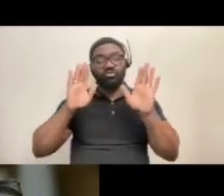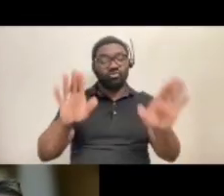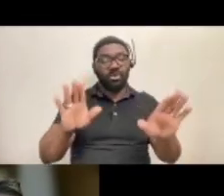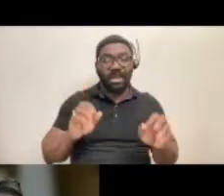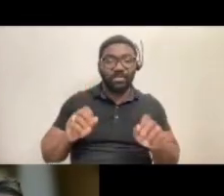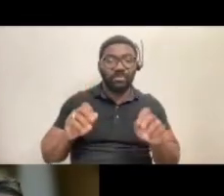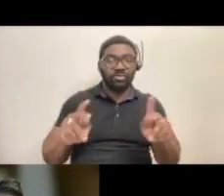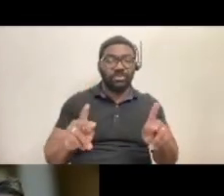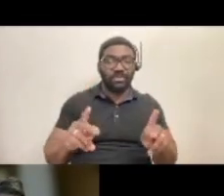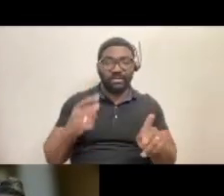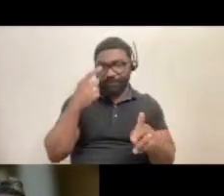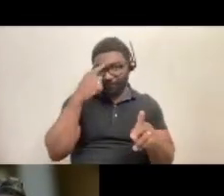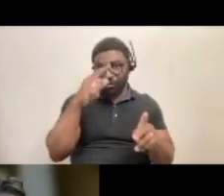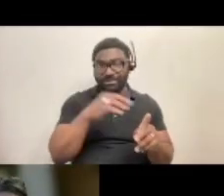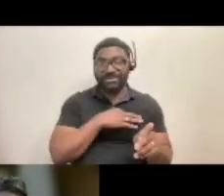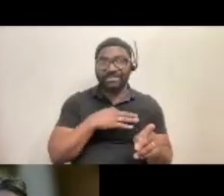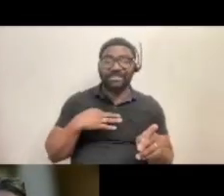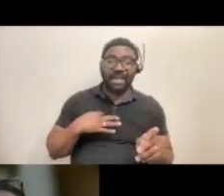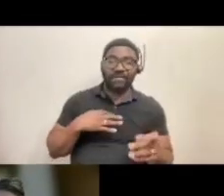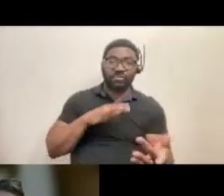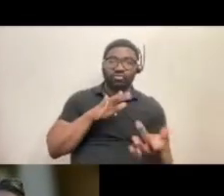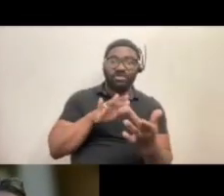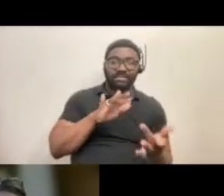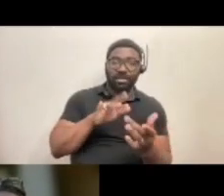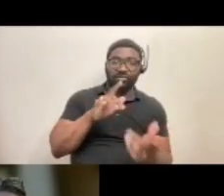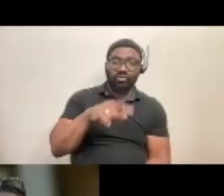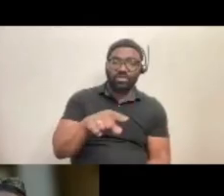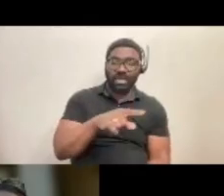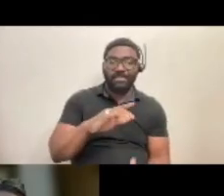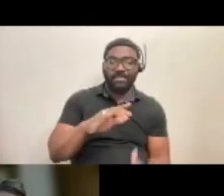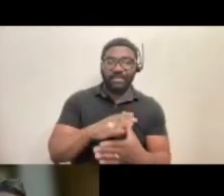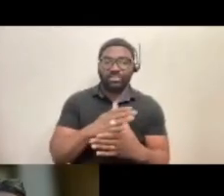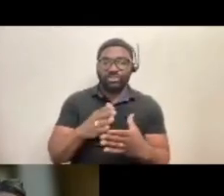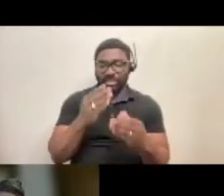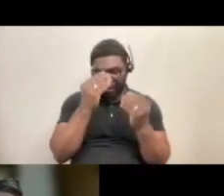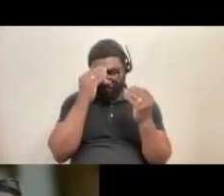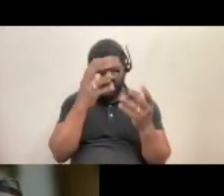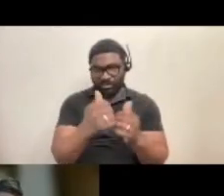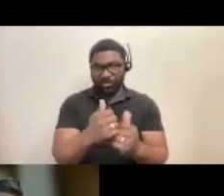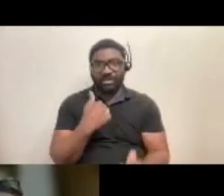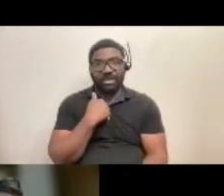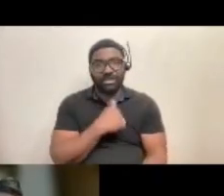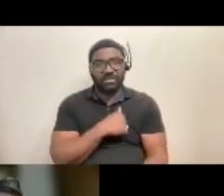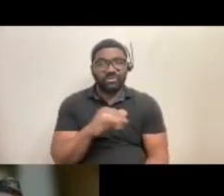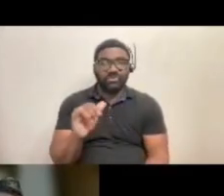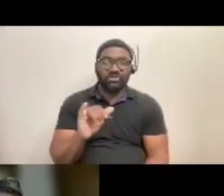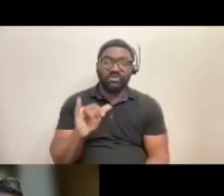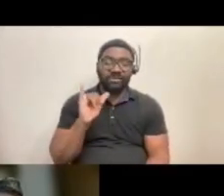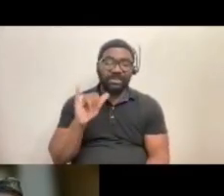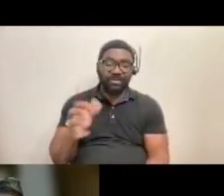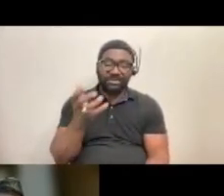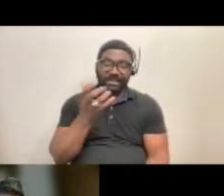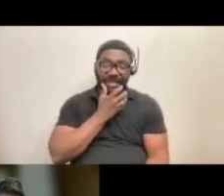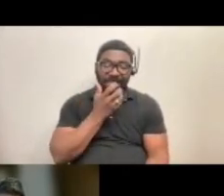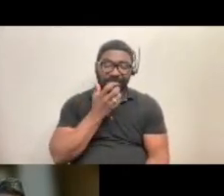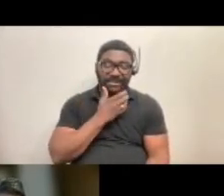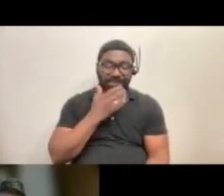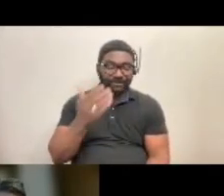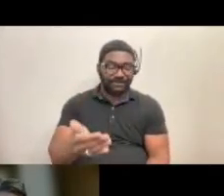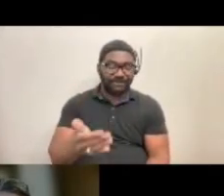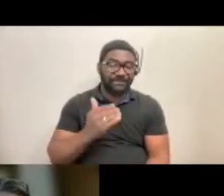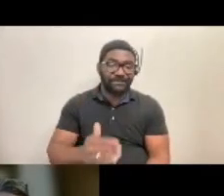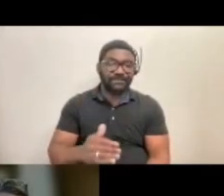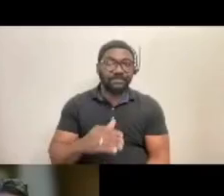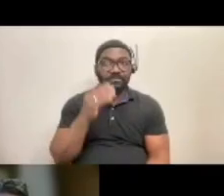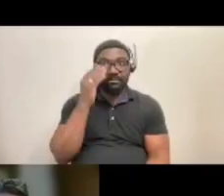for the staff to be able to reach out and then share that information with us as well. So that was amazing. So next slide.